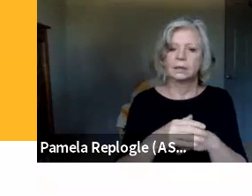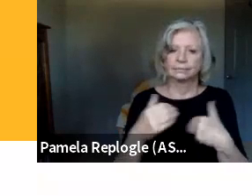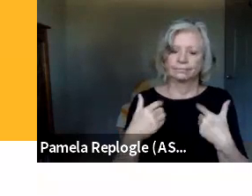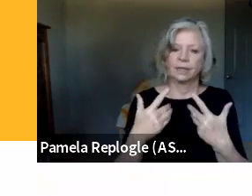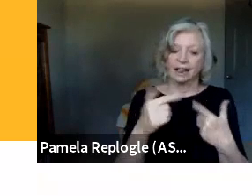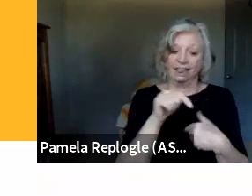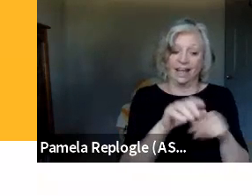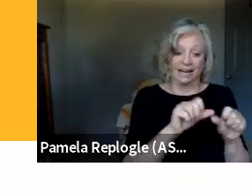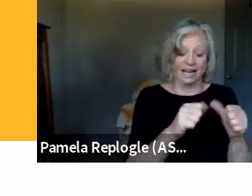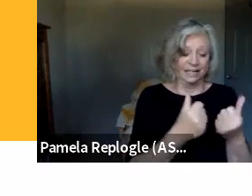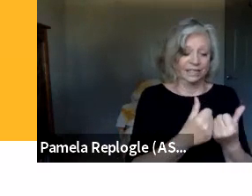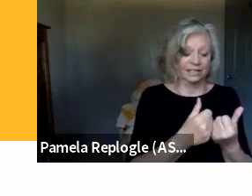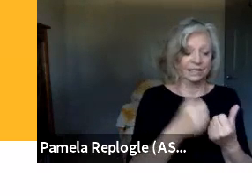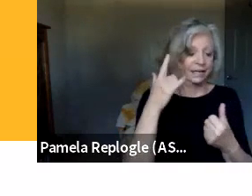that